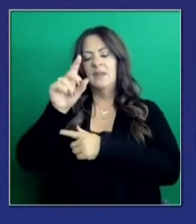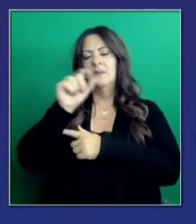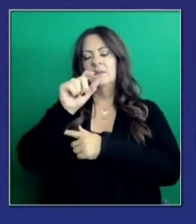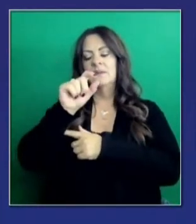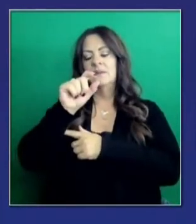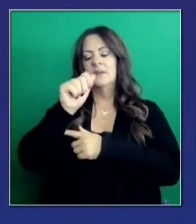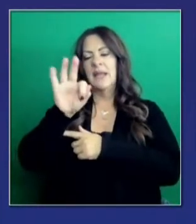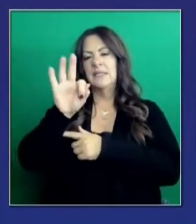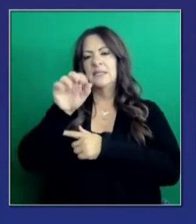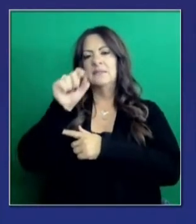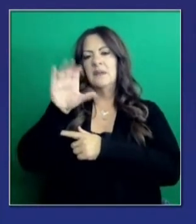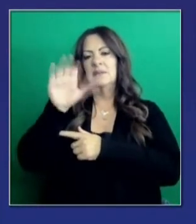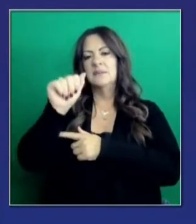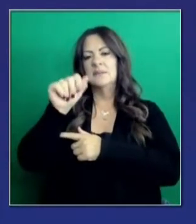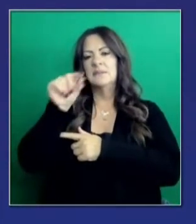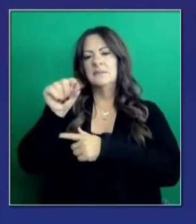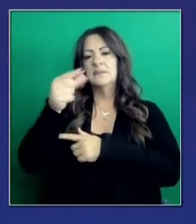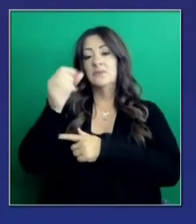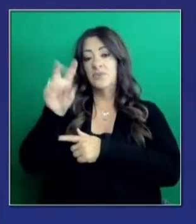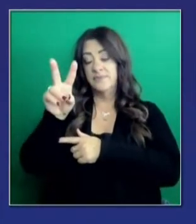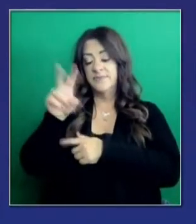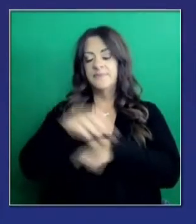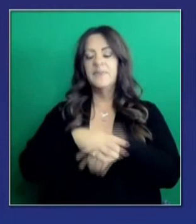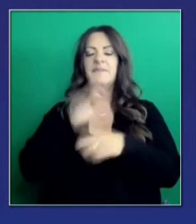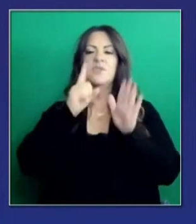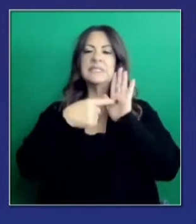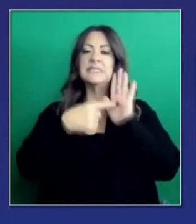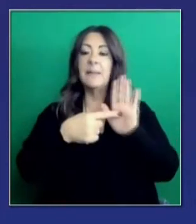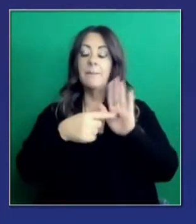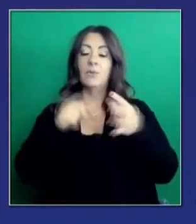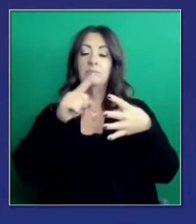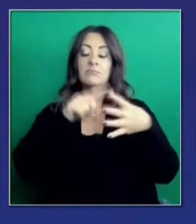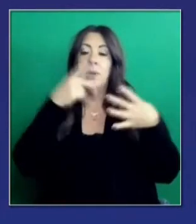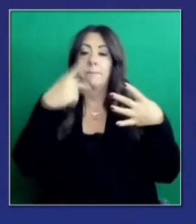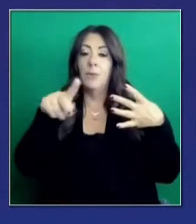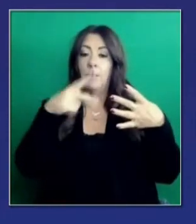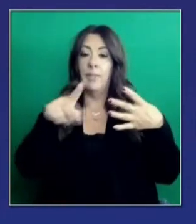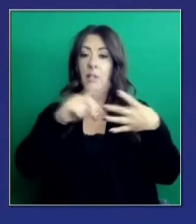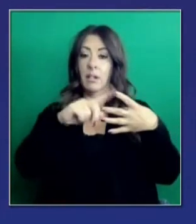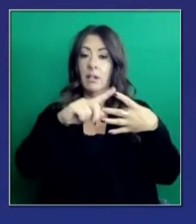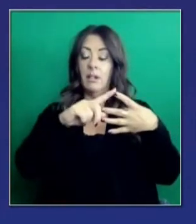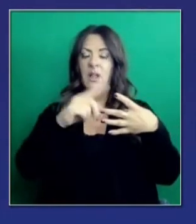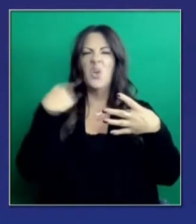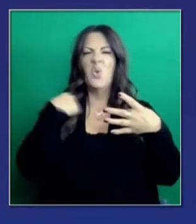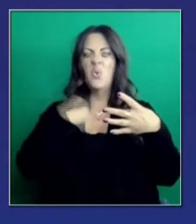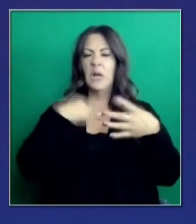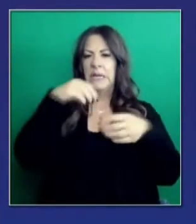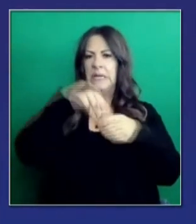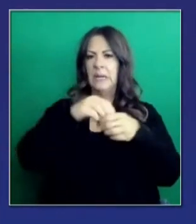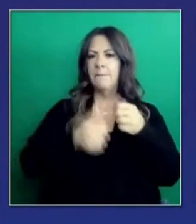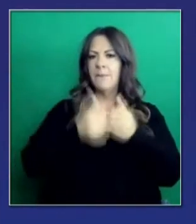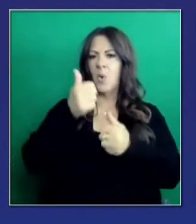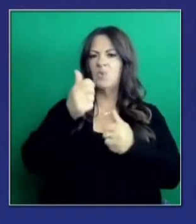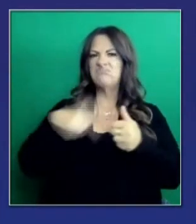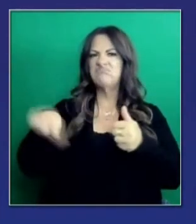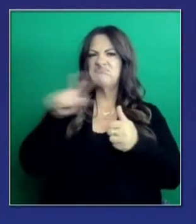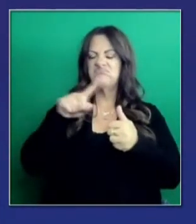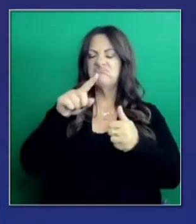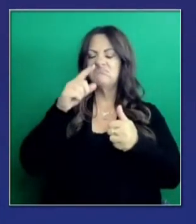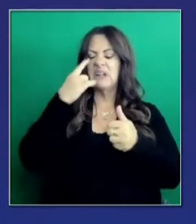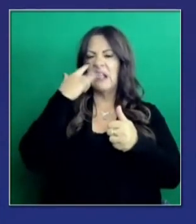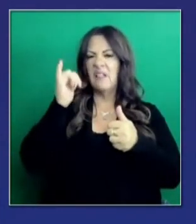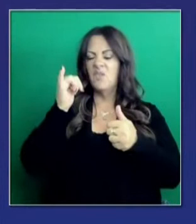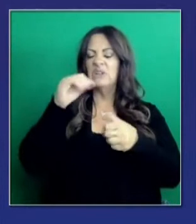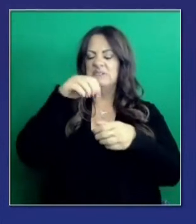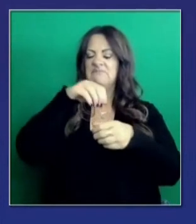covid19.ca.gov website. Purple tier, just as an example, and now that we are in purple tier for those vast majority of counties, means restaurants